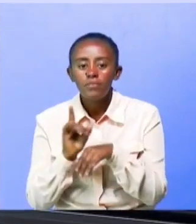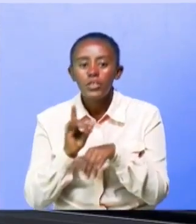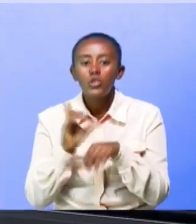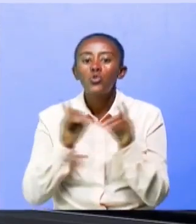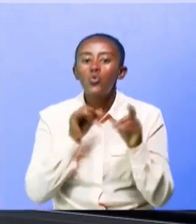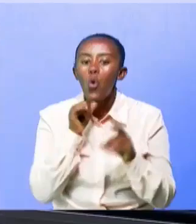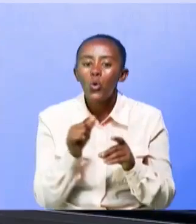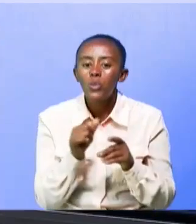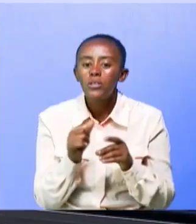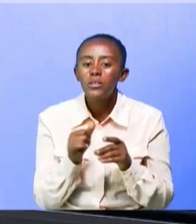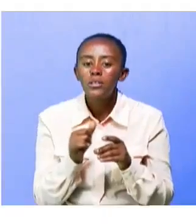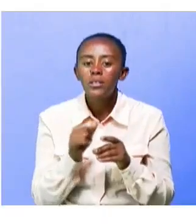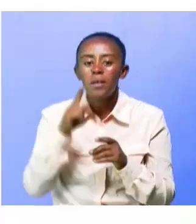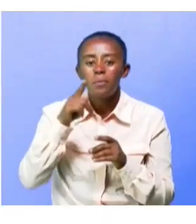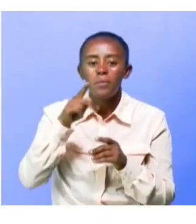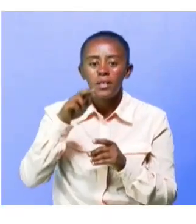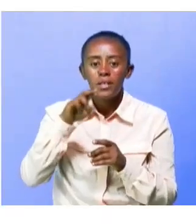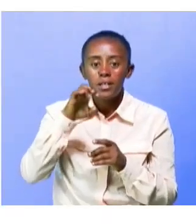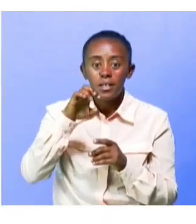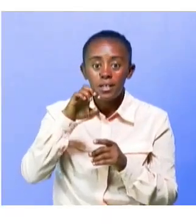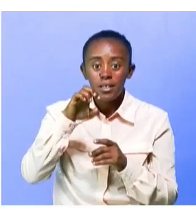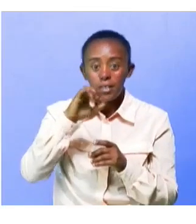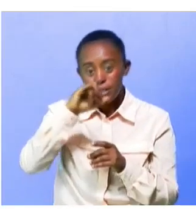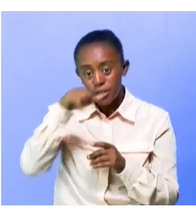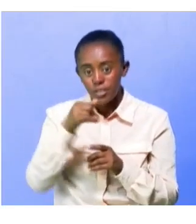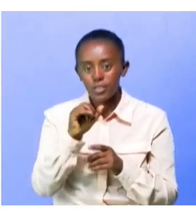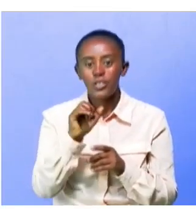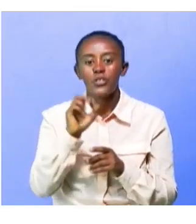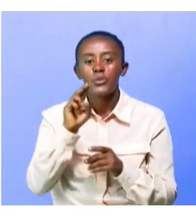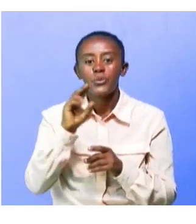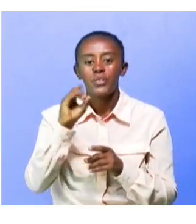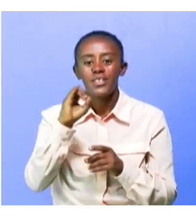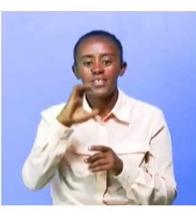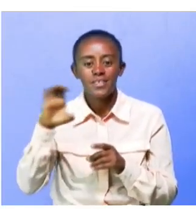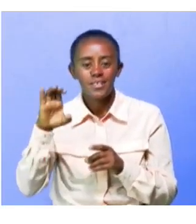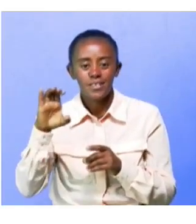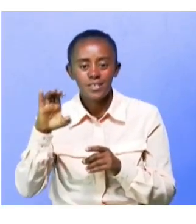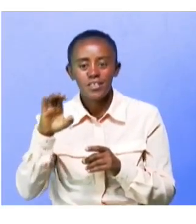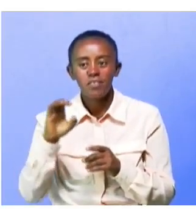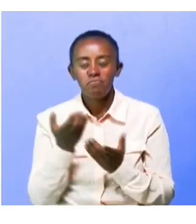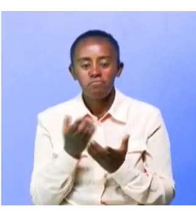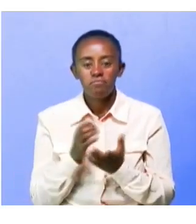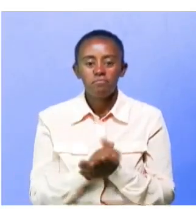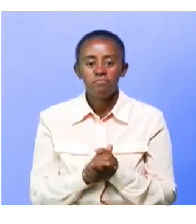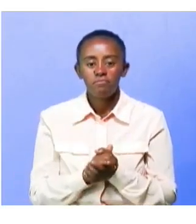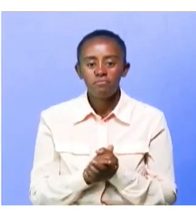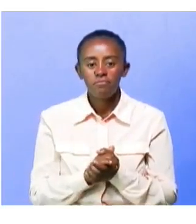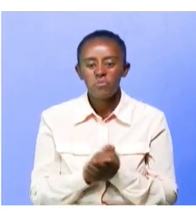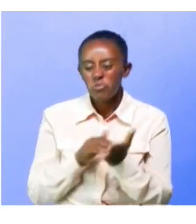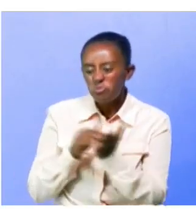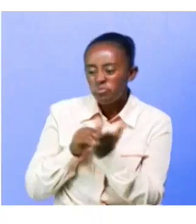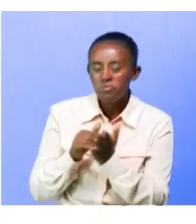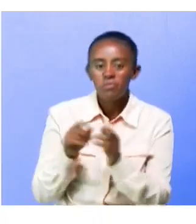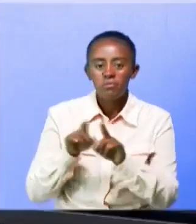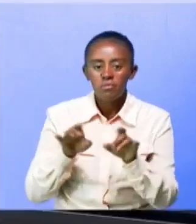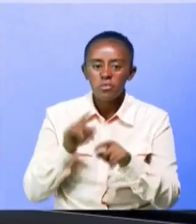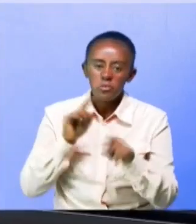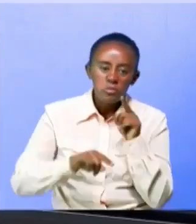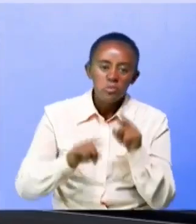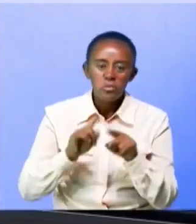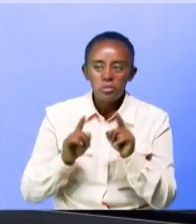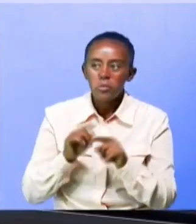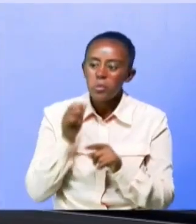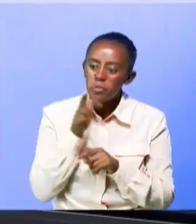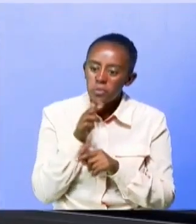Don't prejudice. Very interesting. Prejudice. Yeah. A woman or one of your